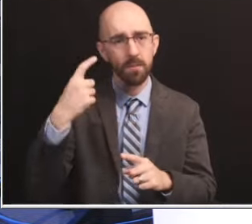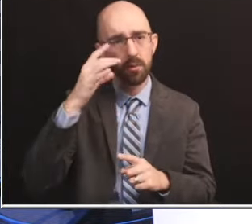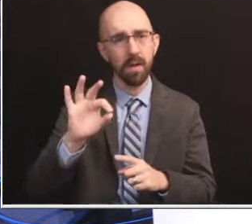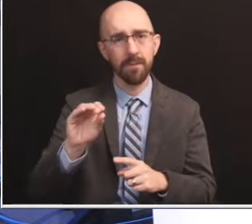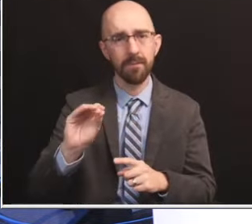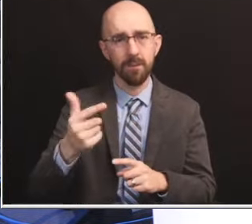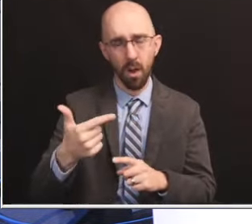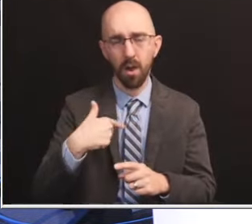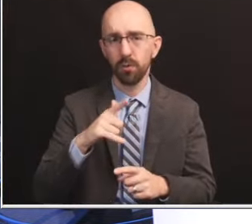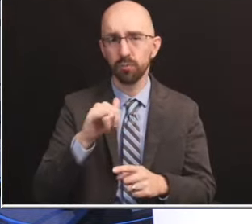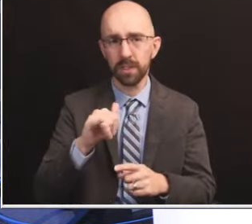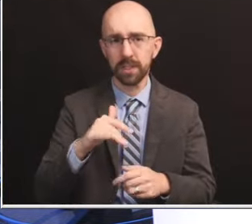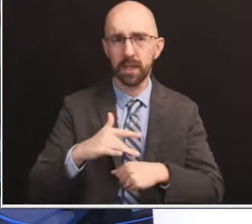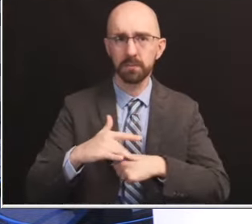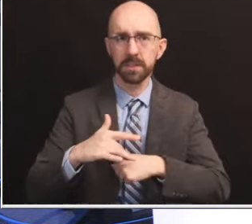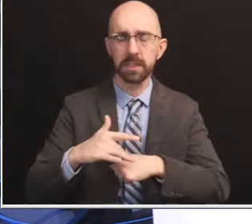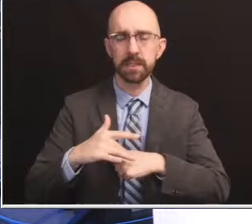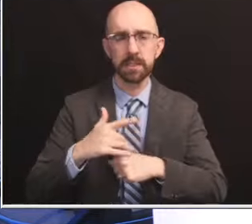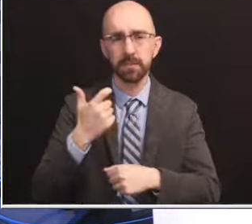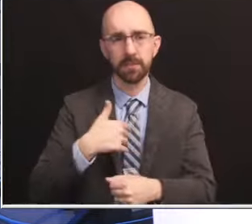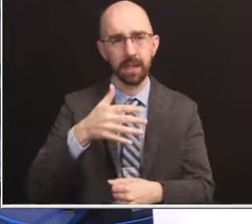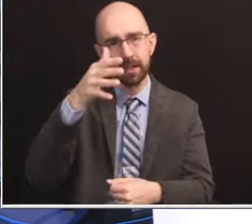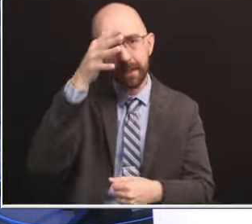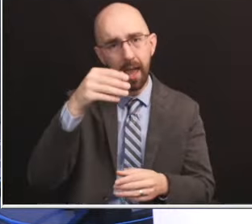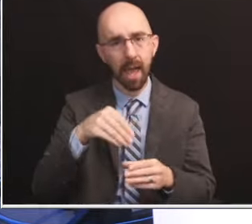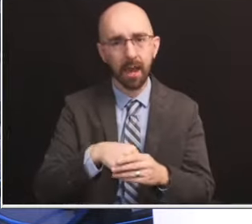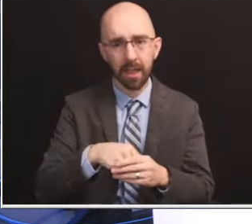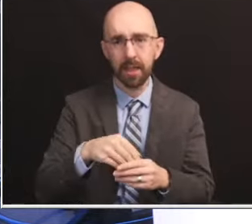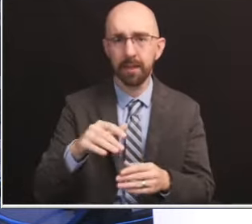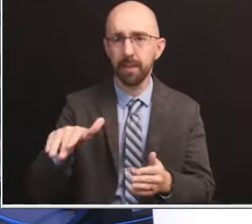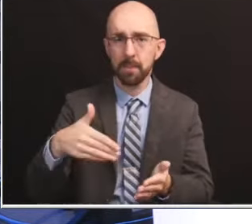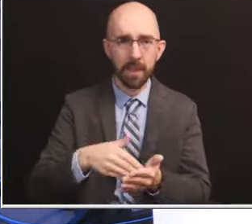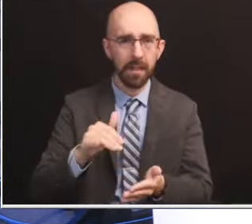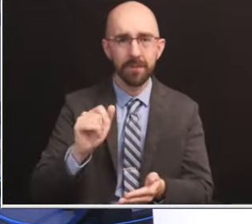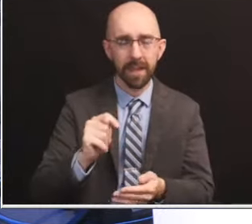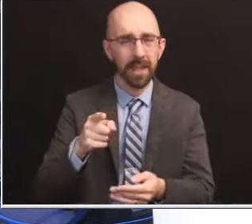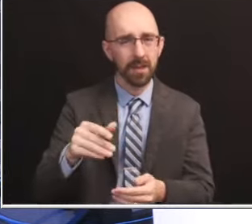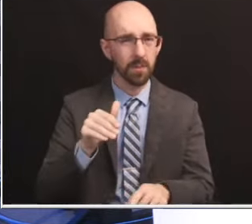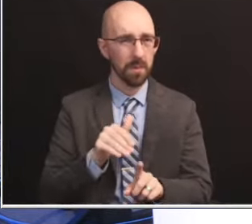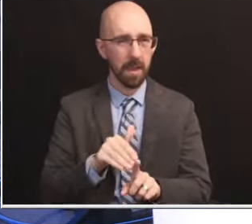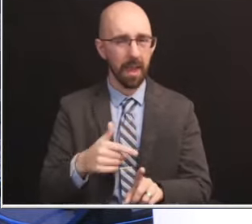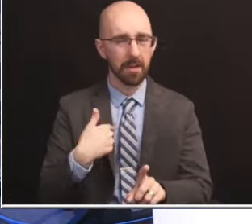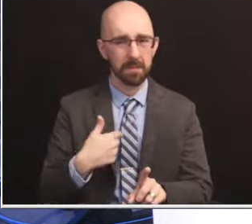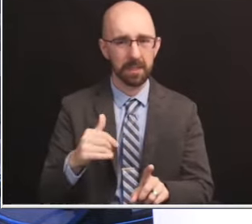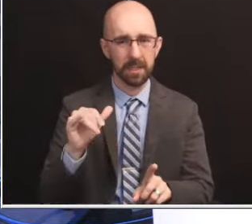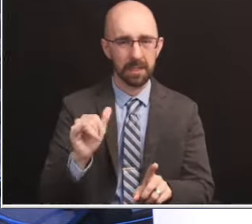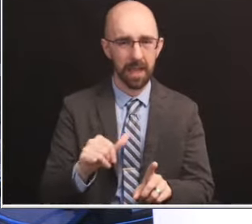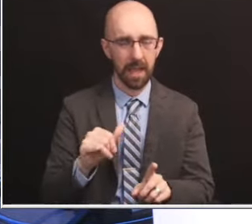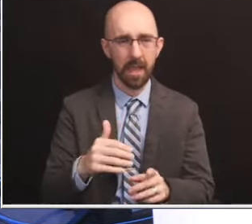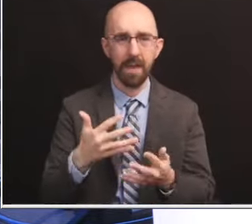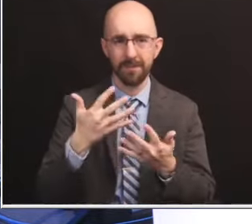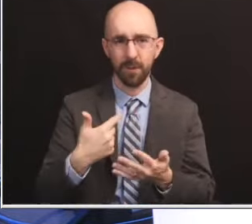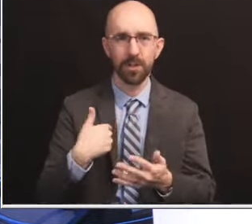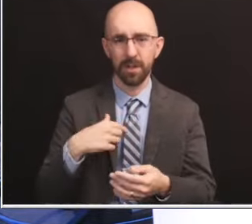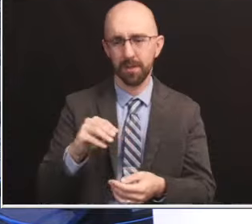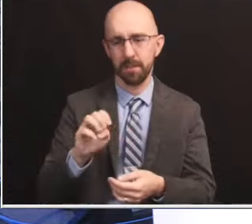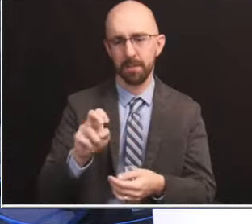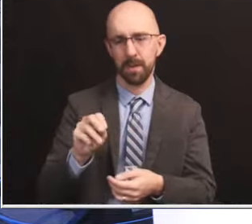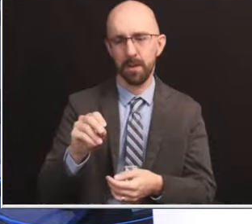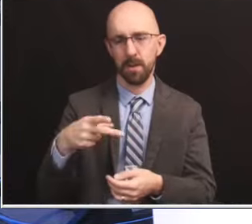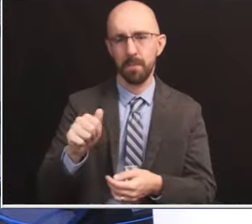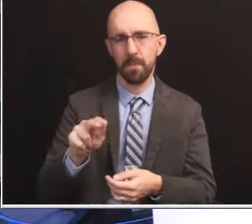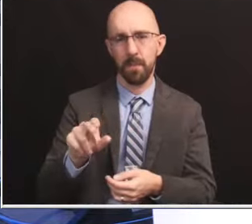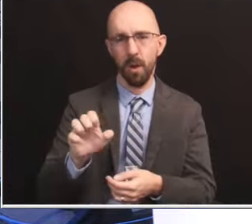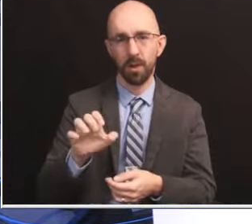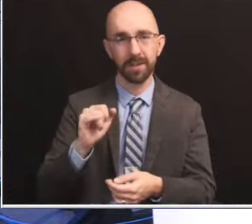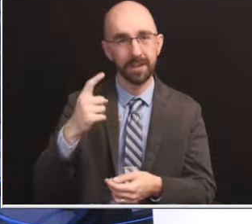really obsessing because my dad was in the throes of it. But then you reminded me that unfortunately I was in menopause, and that was the brain